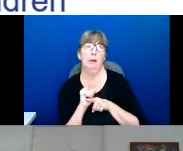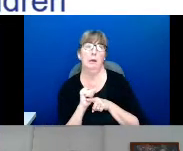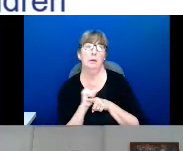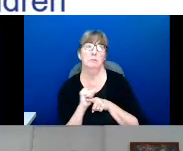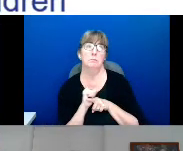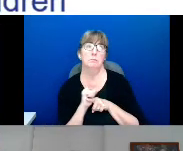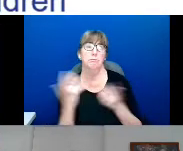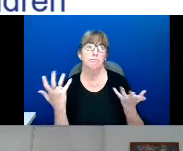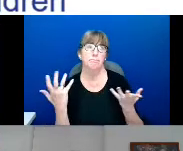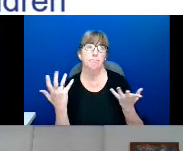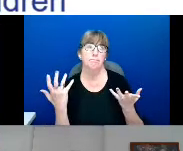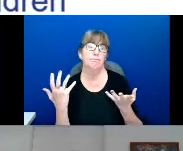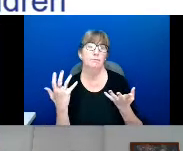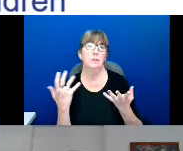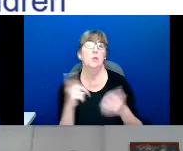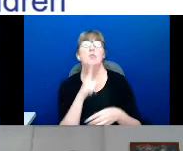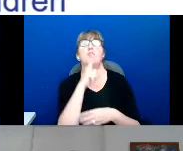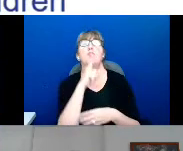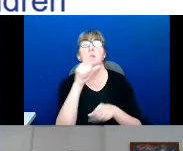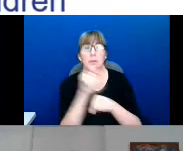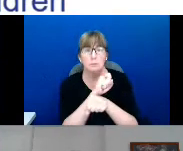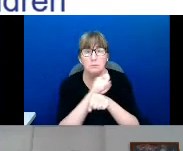After IDEA